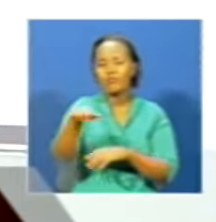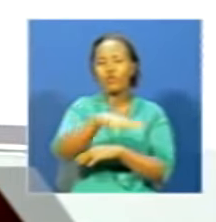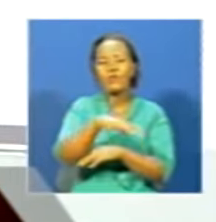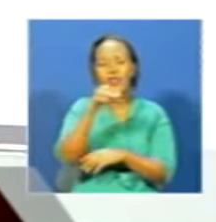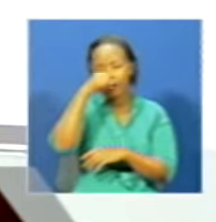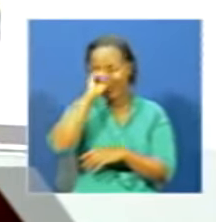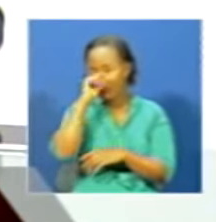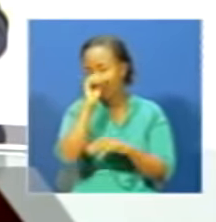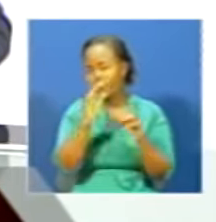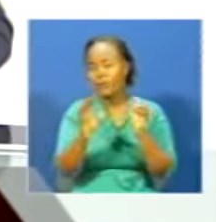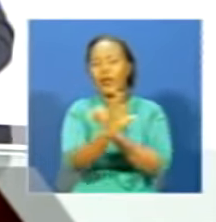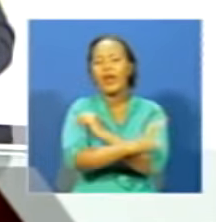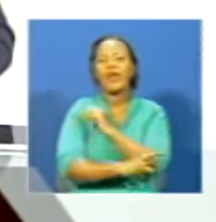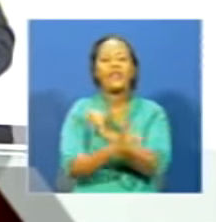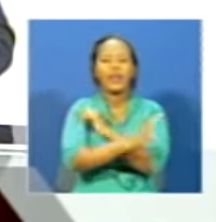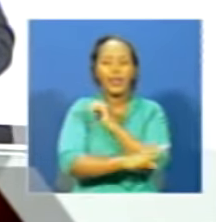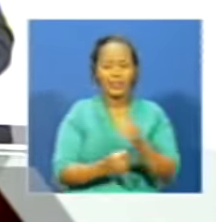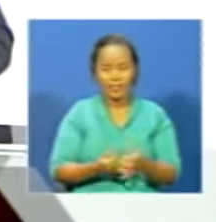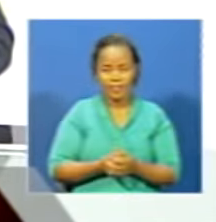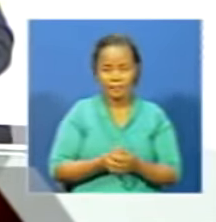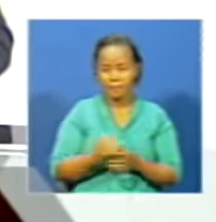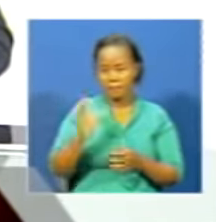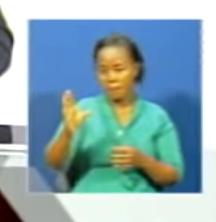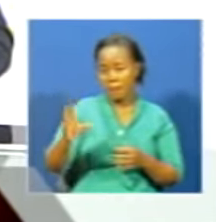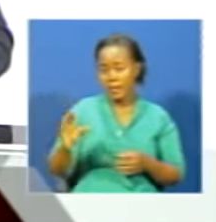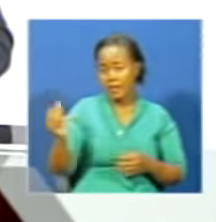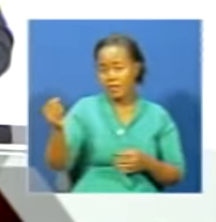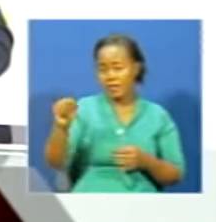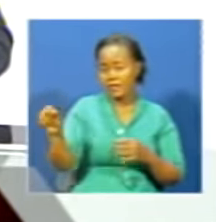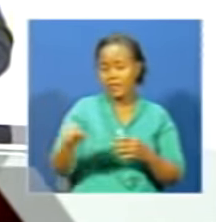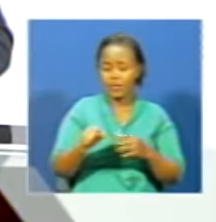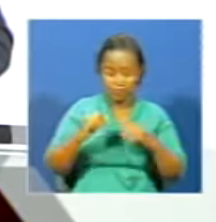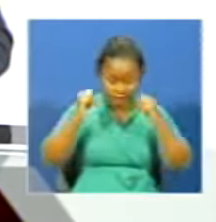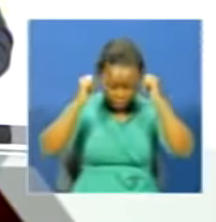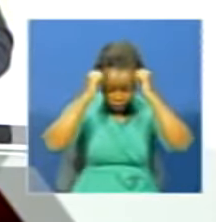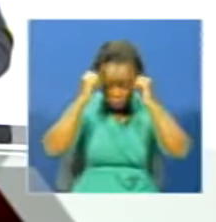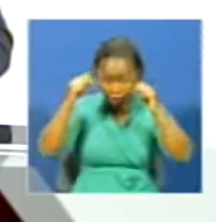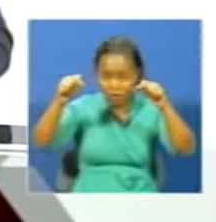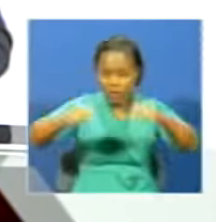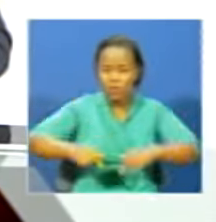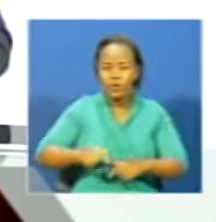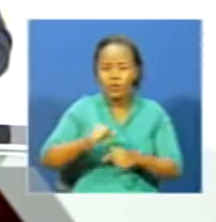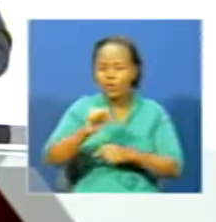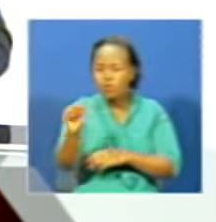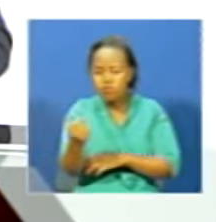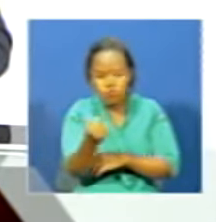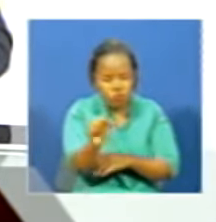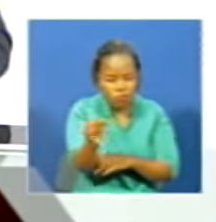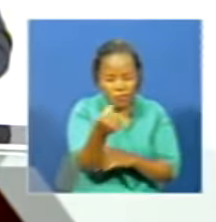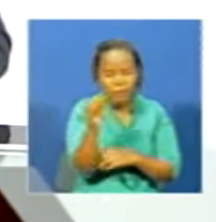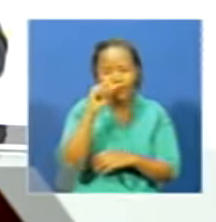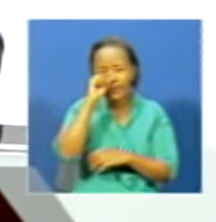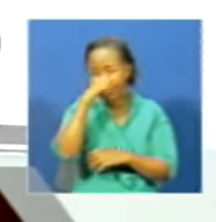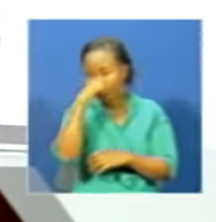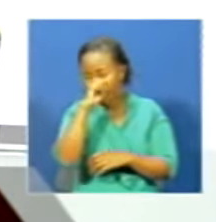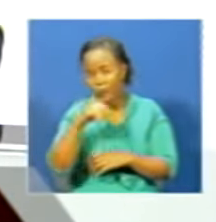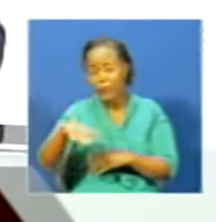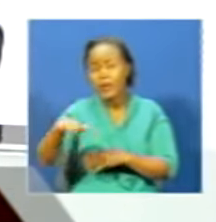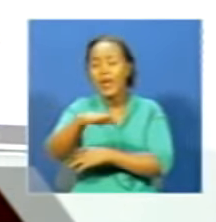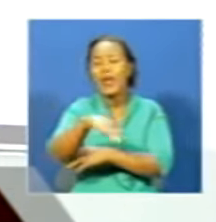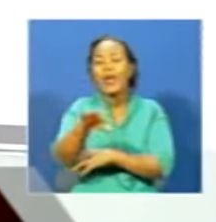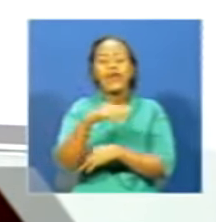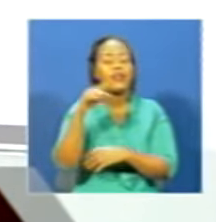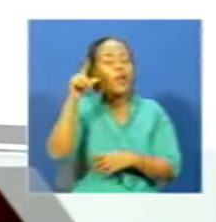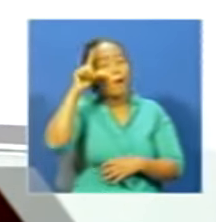country. Education Cabinet Secretary Professor George Magoha was traversing the slums in Bangladesh and Changamwe in